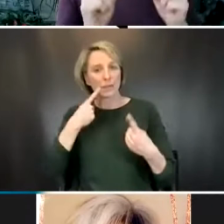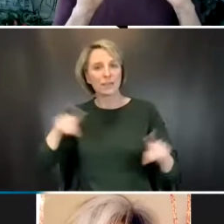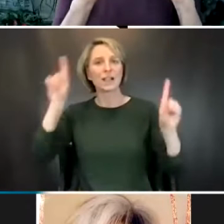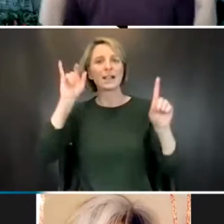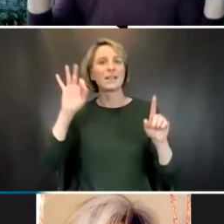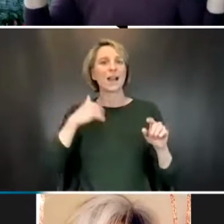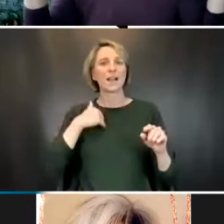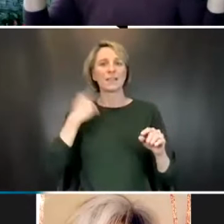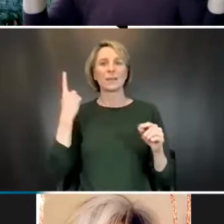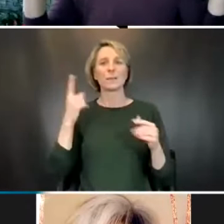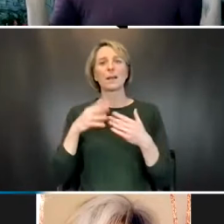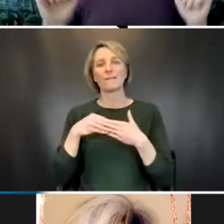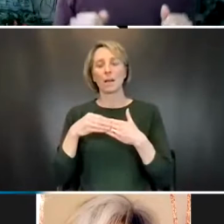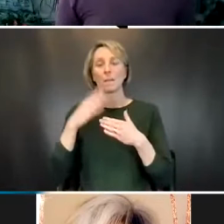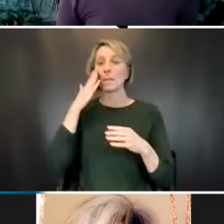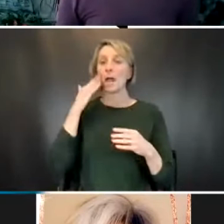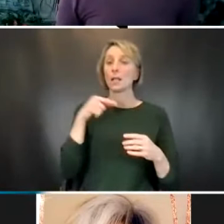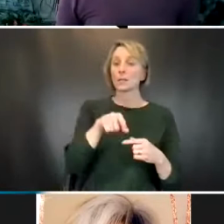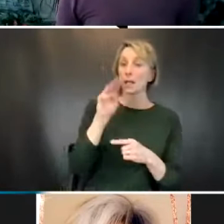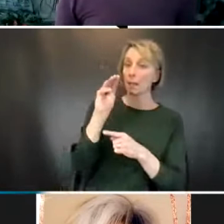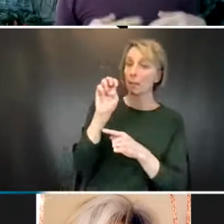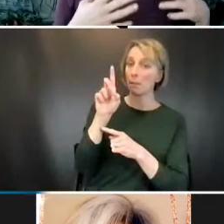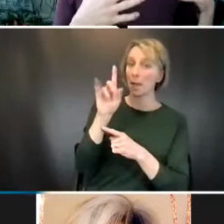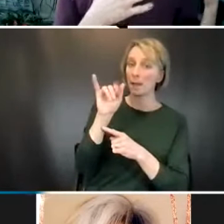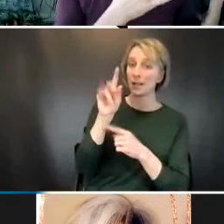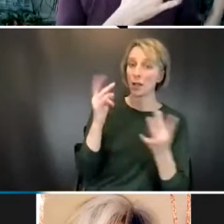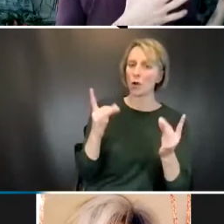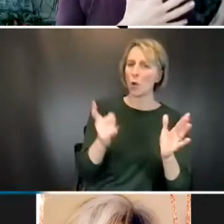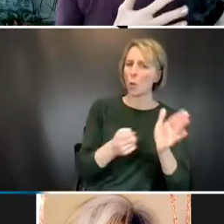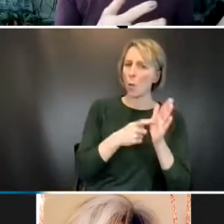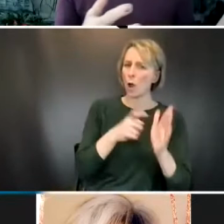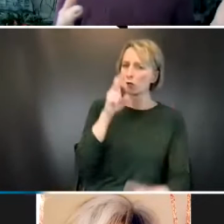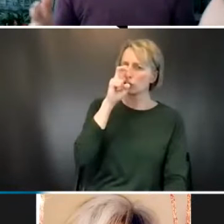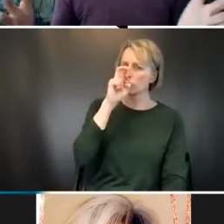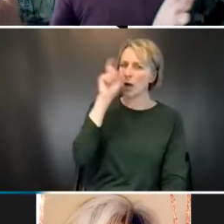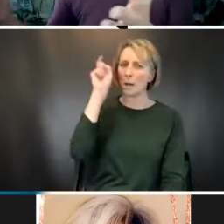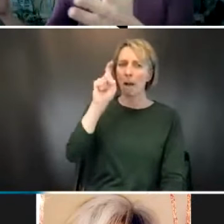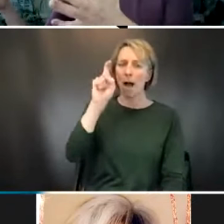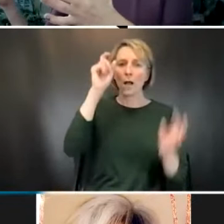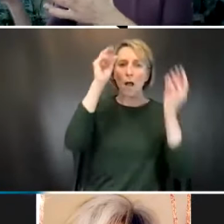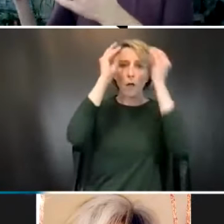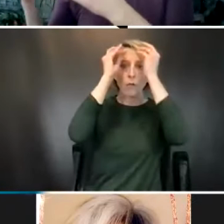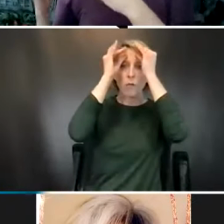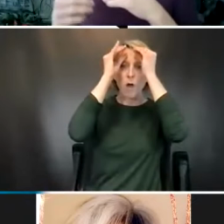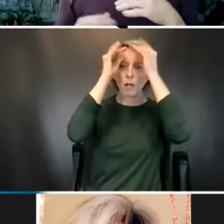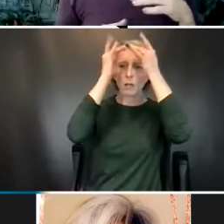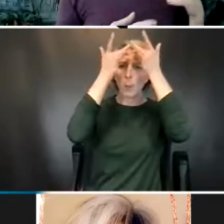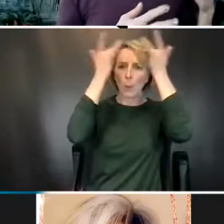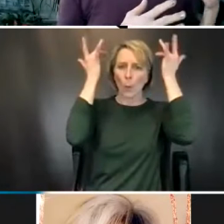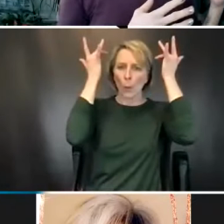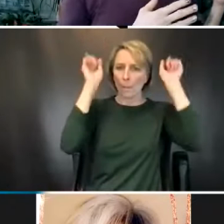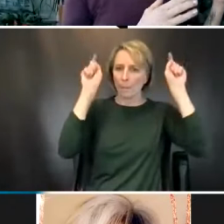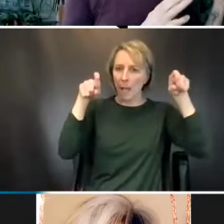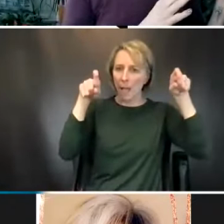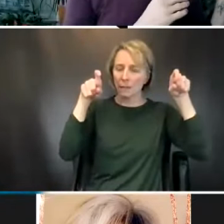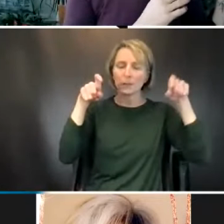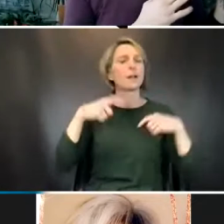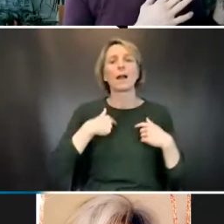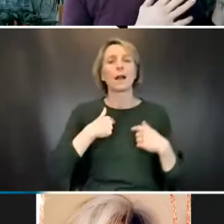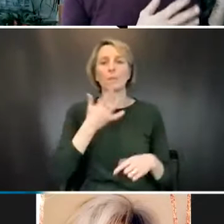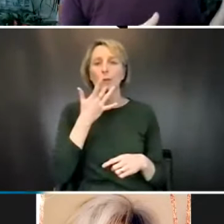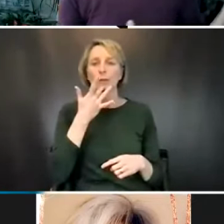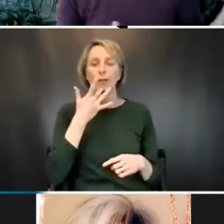about having no thoughts. And instead, I just sort of let my thoughts come and go. And the way that I manage